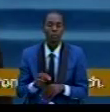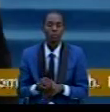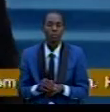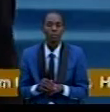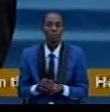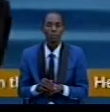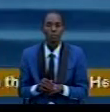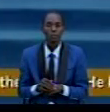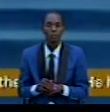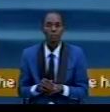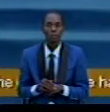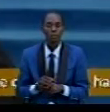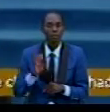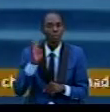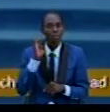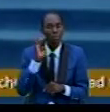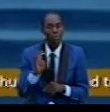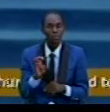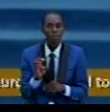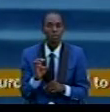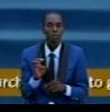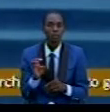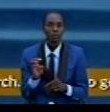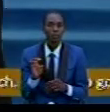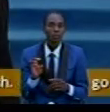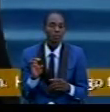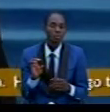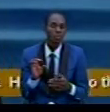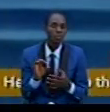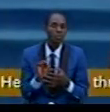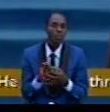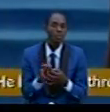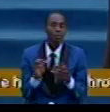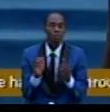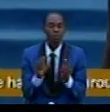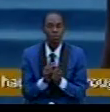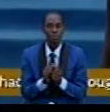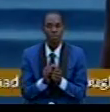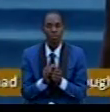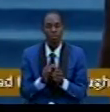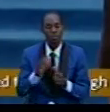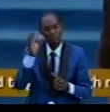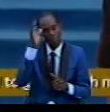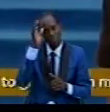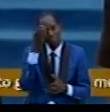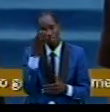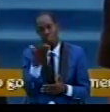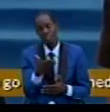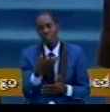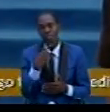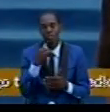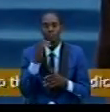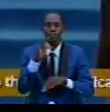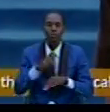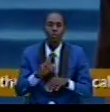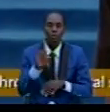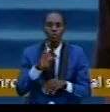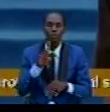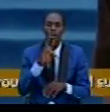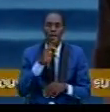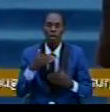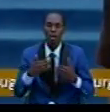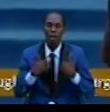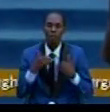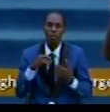I connected with Daddy here, and he told us to raise up our hand and touch where we have a problem. I touched my